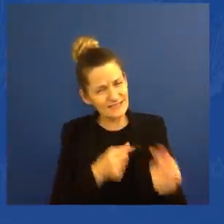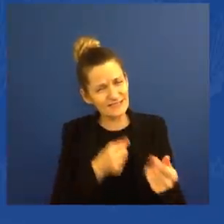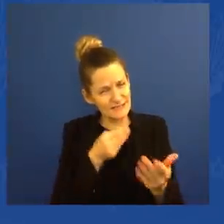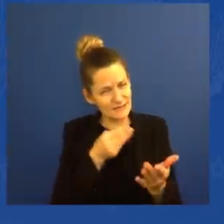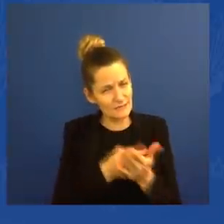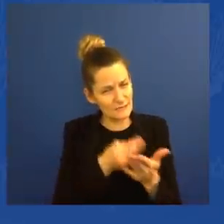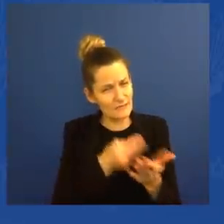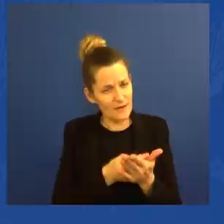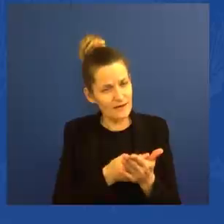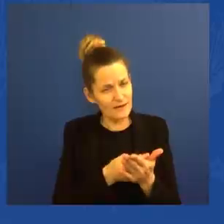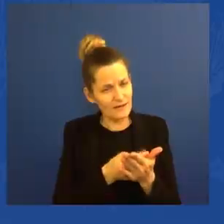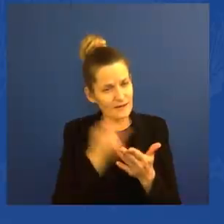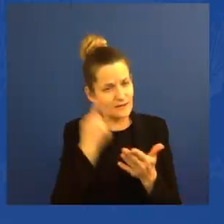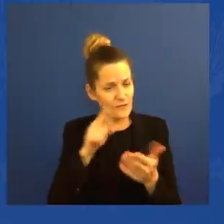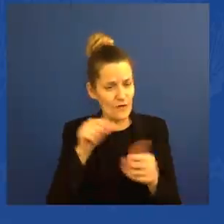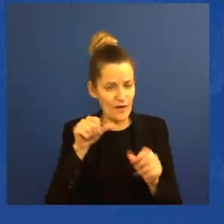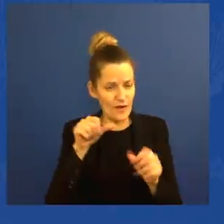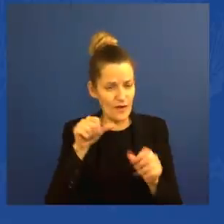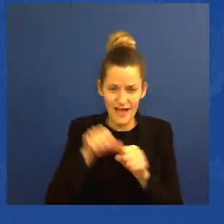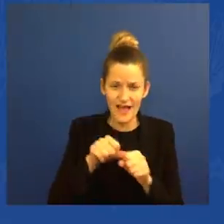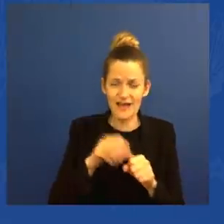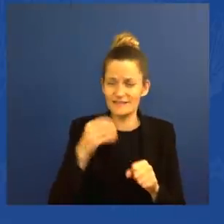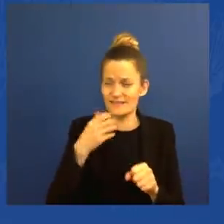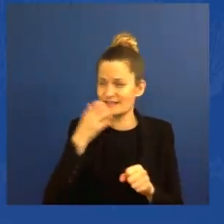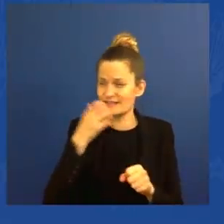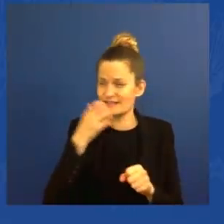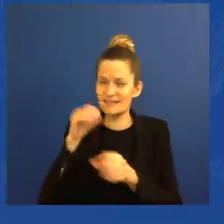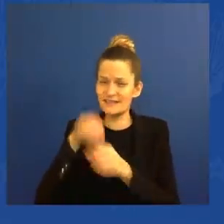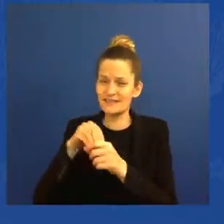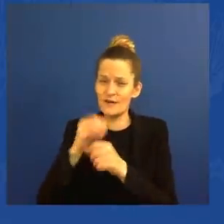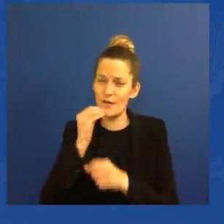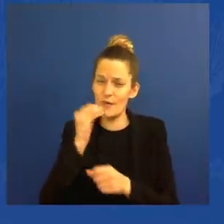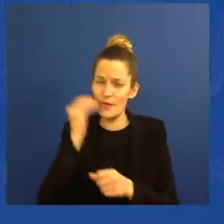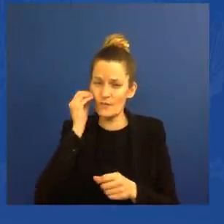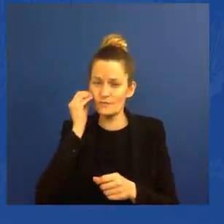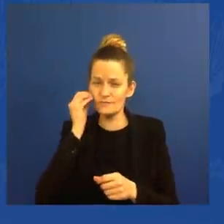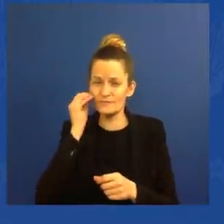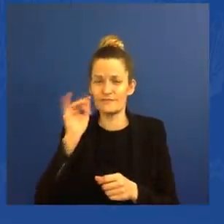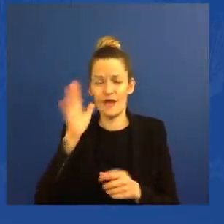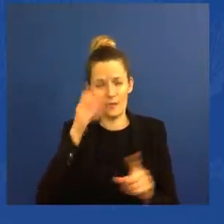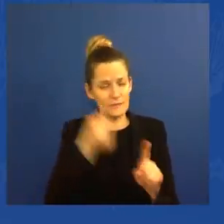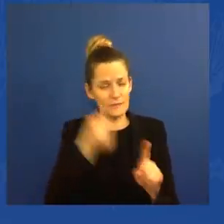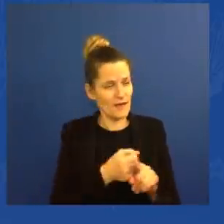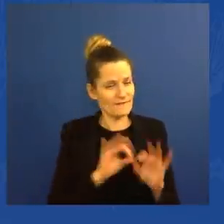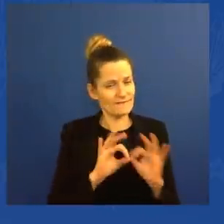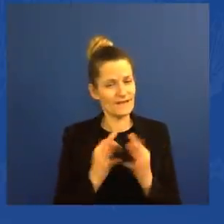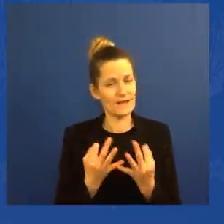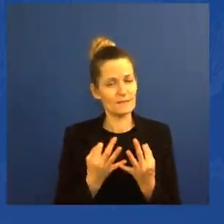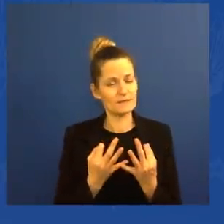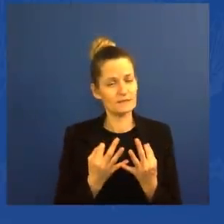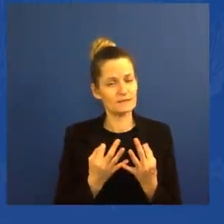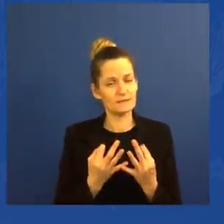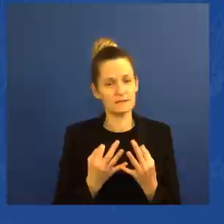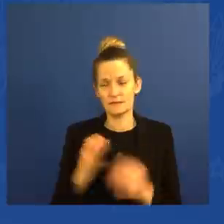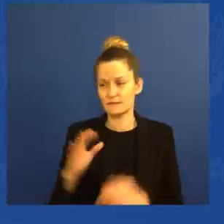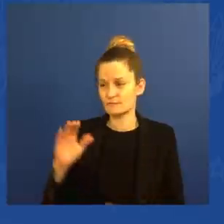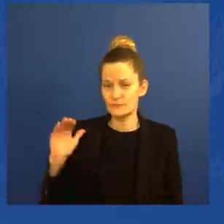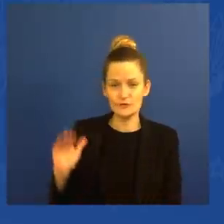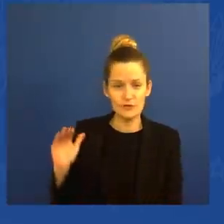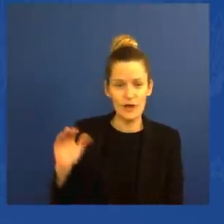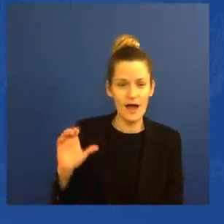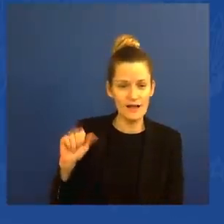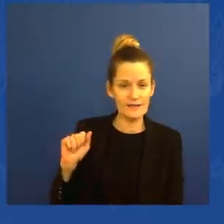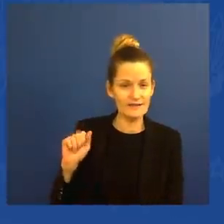your home. But guess what? If you lower the cost of childcare, it affects your standard of